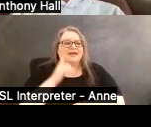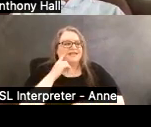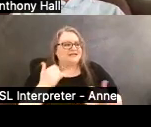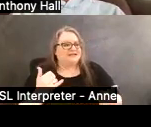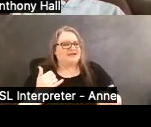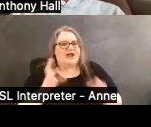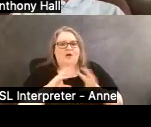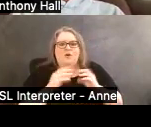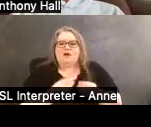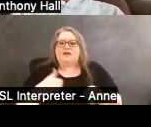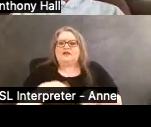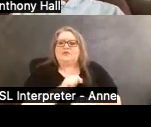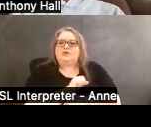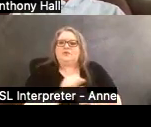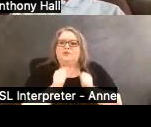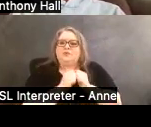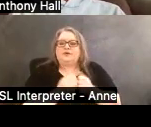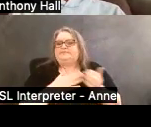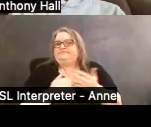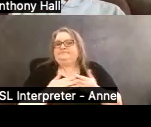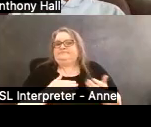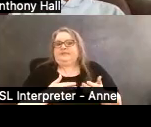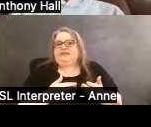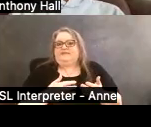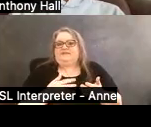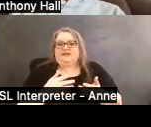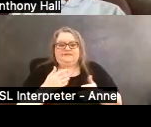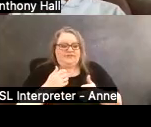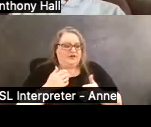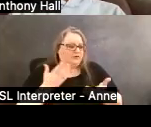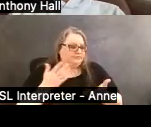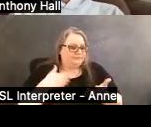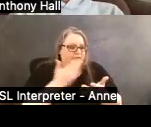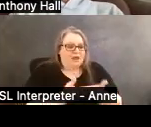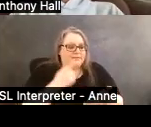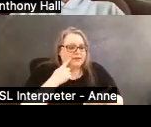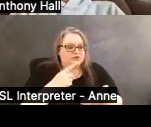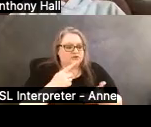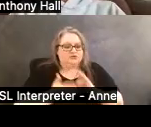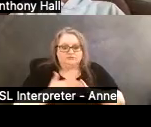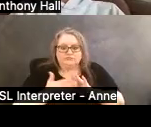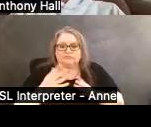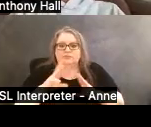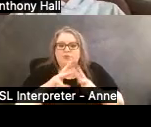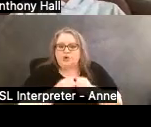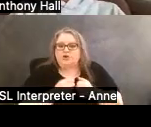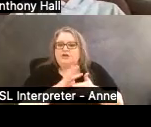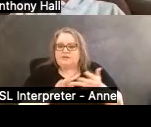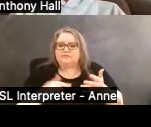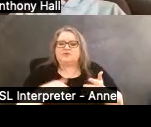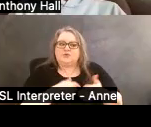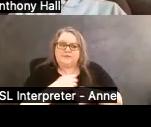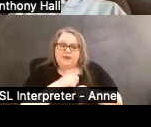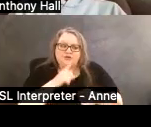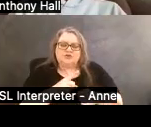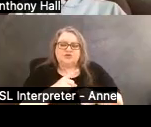we work with, even just if they're coming in to facilitate like workshops and things like that, we make sure we have that training